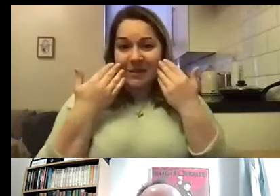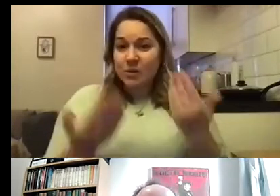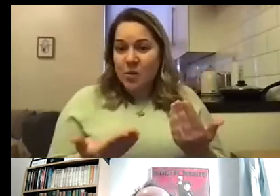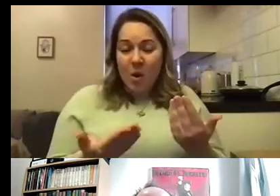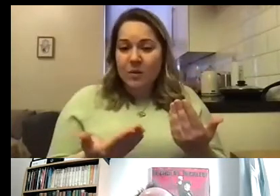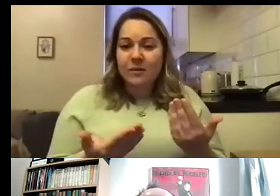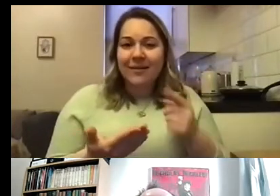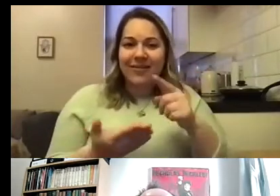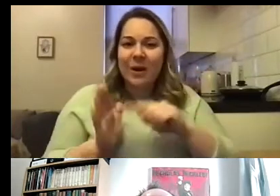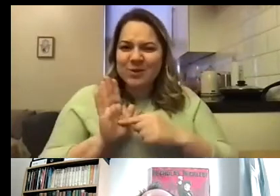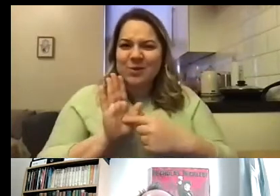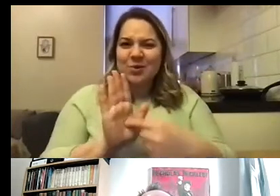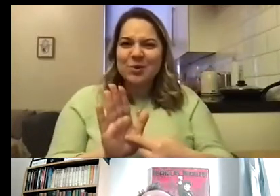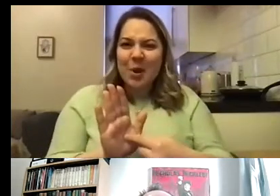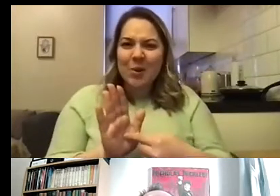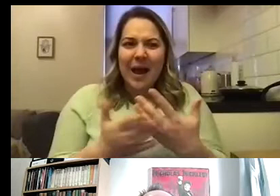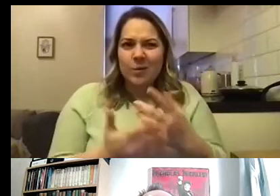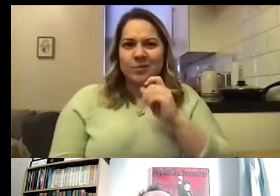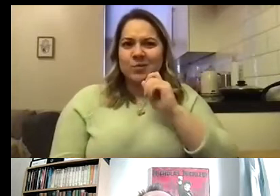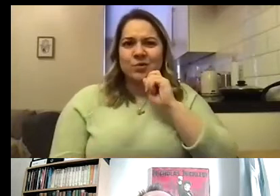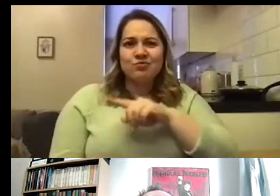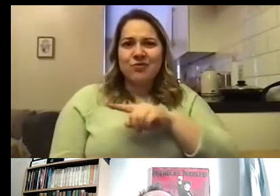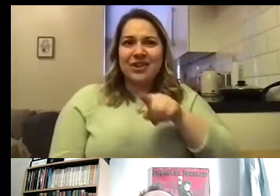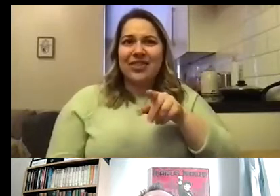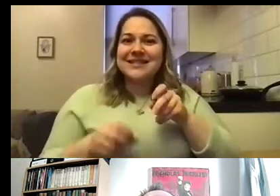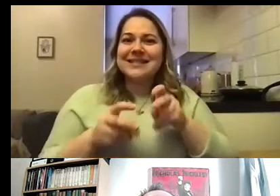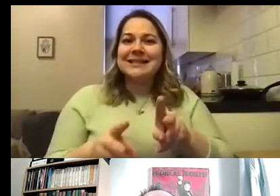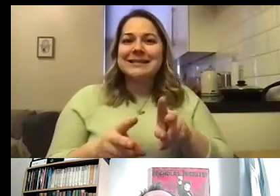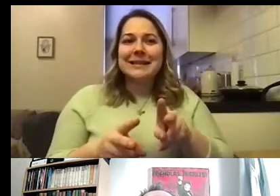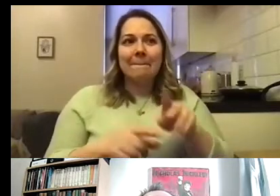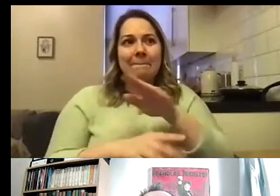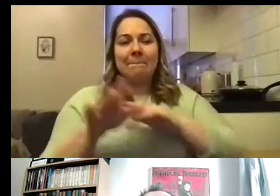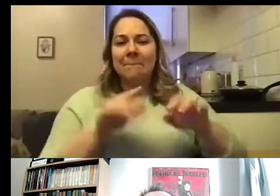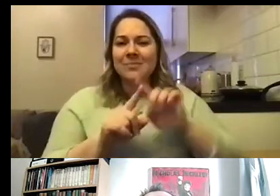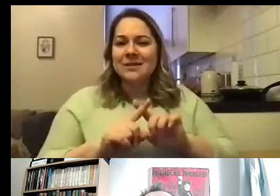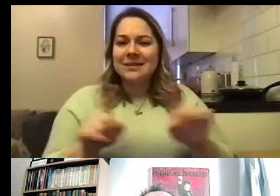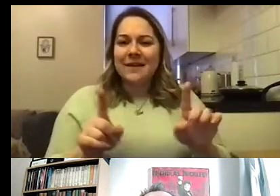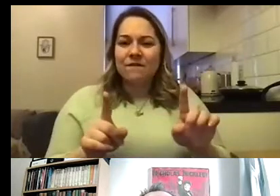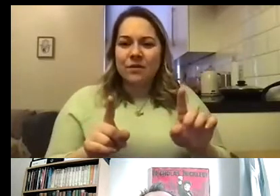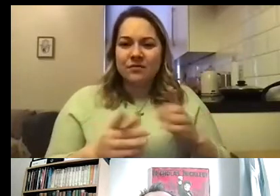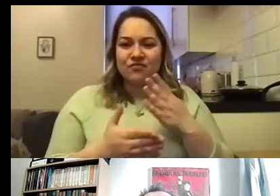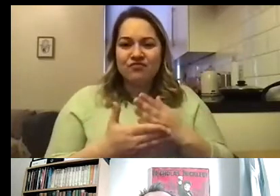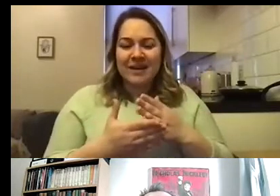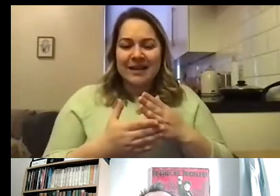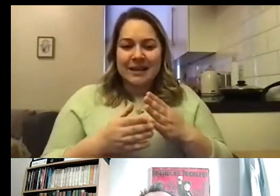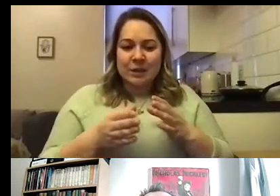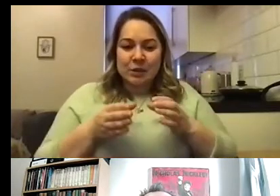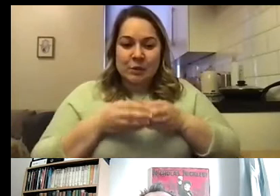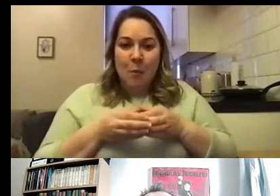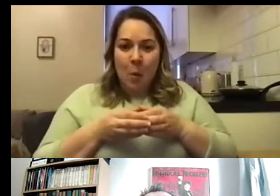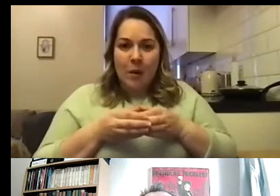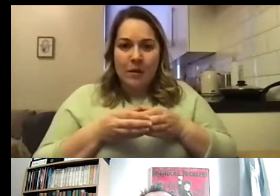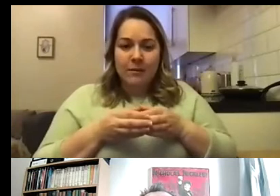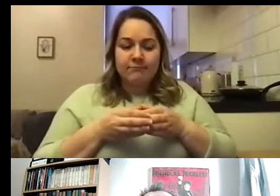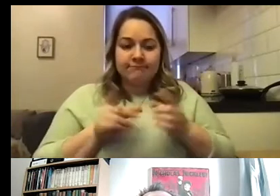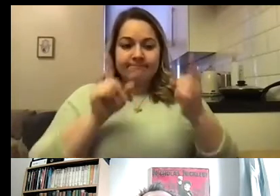was highlight the sort of just absurdity of the whole system in general. So go from the sort of small moment of encounter between two people to show,